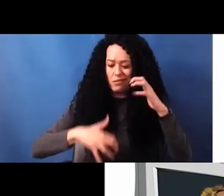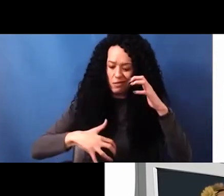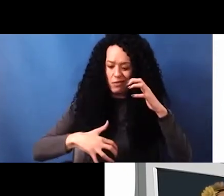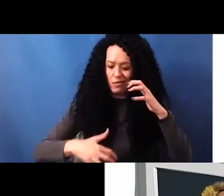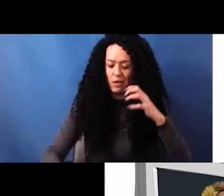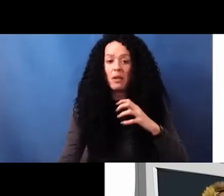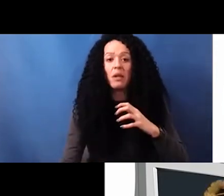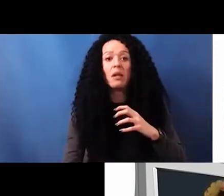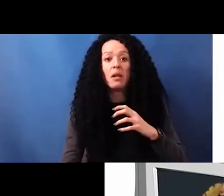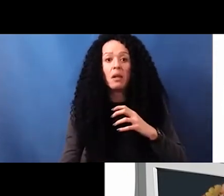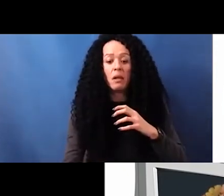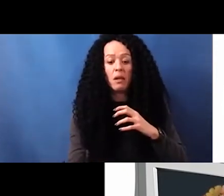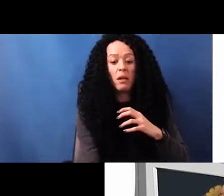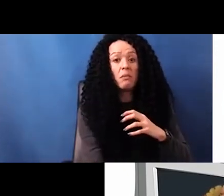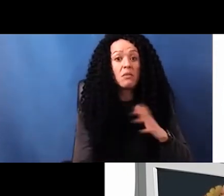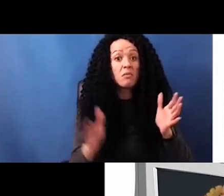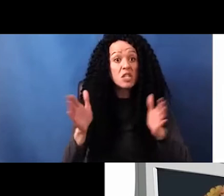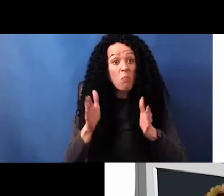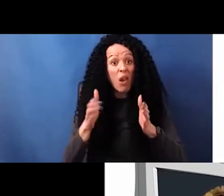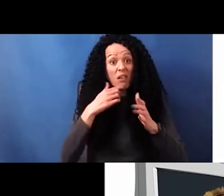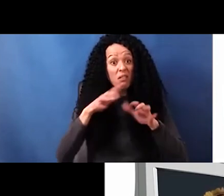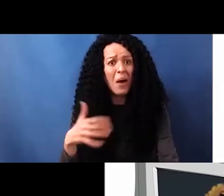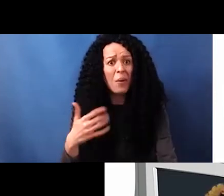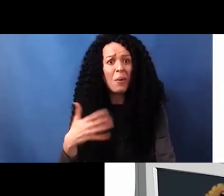Small enough to sit on your lap.